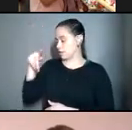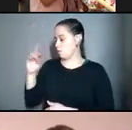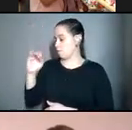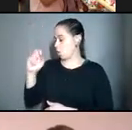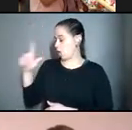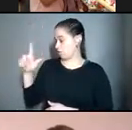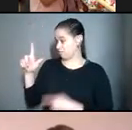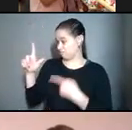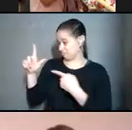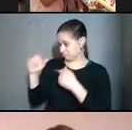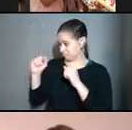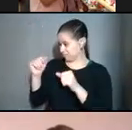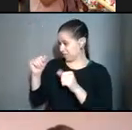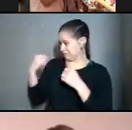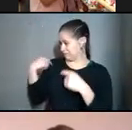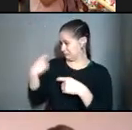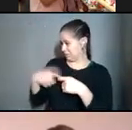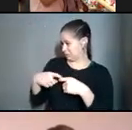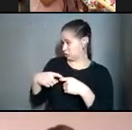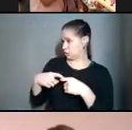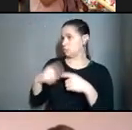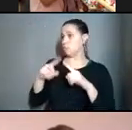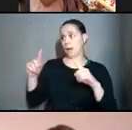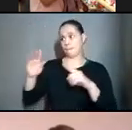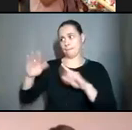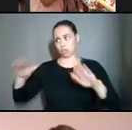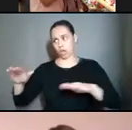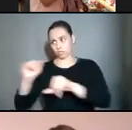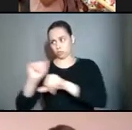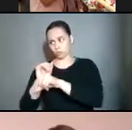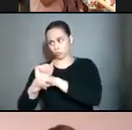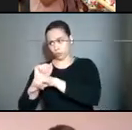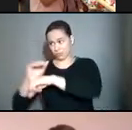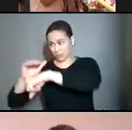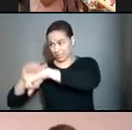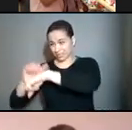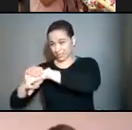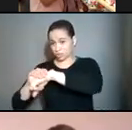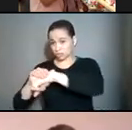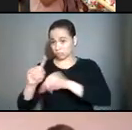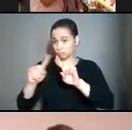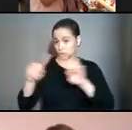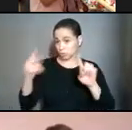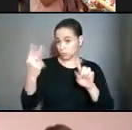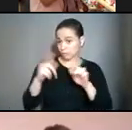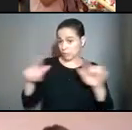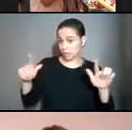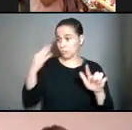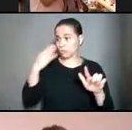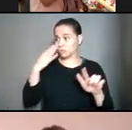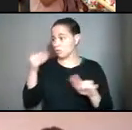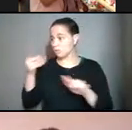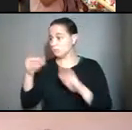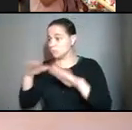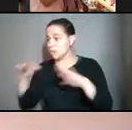if my child is working in English? So perhaps the child is working in English, but the parent needs